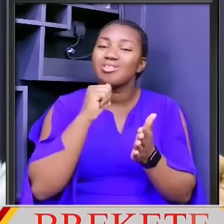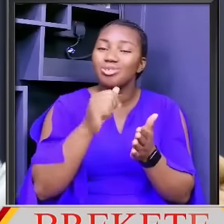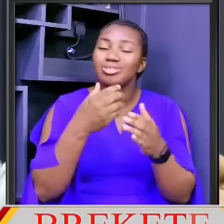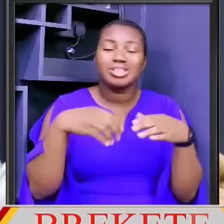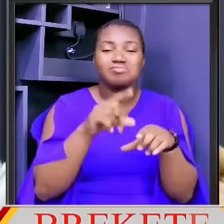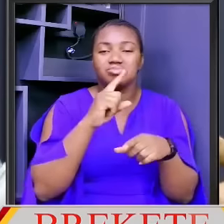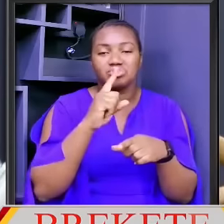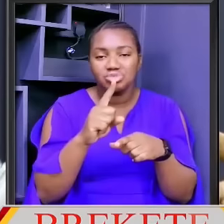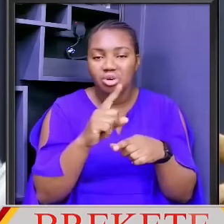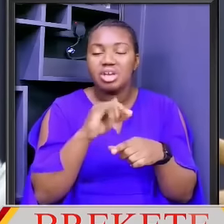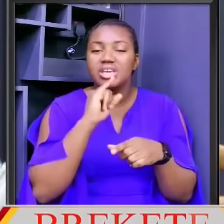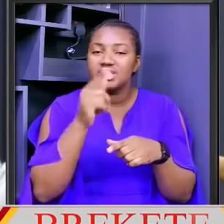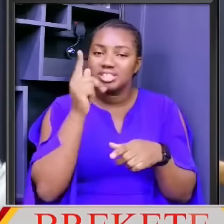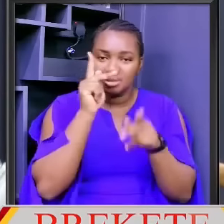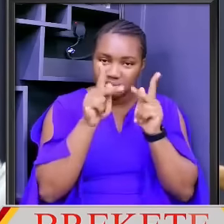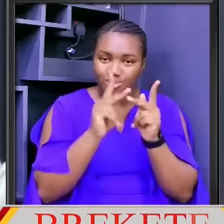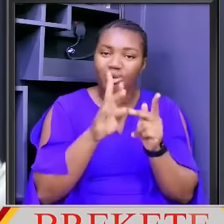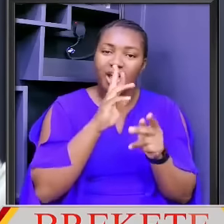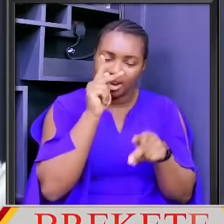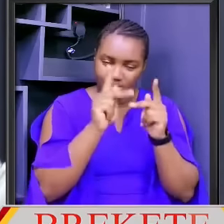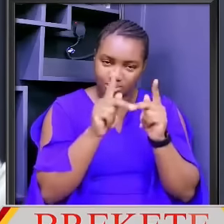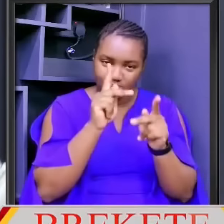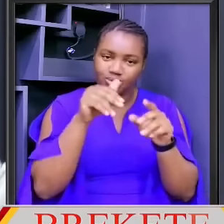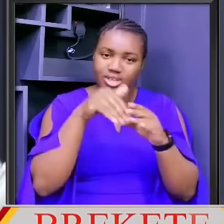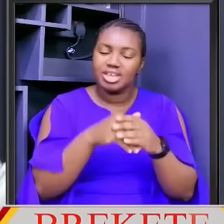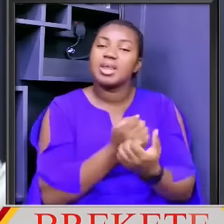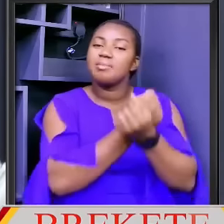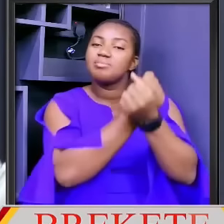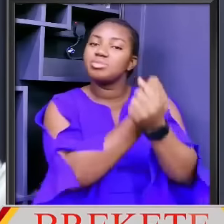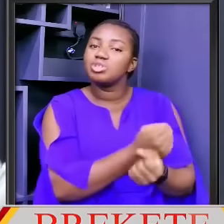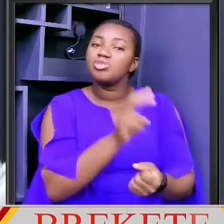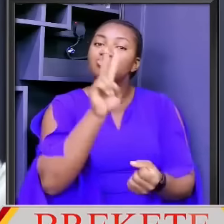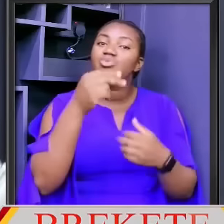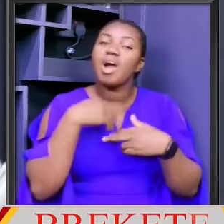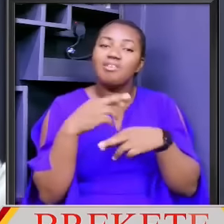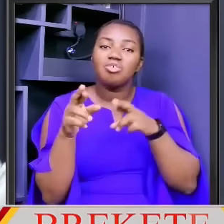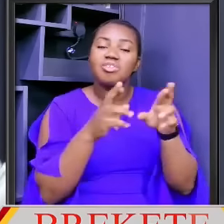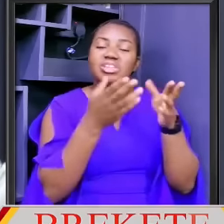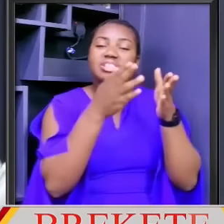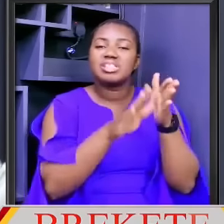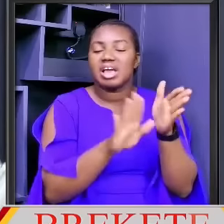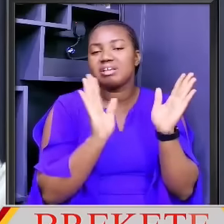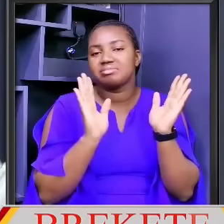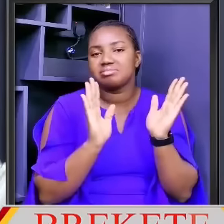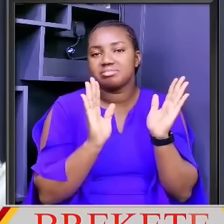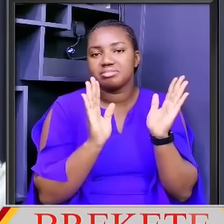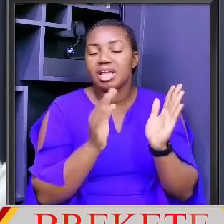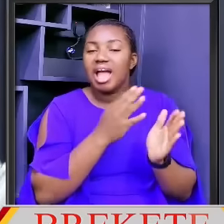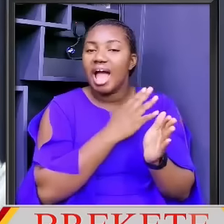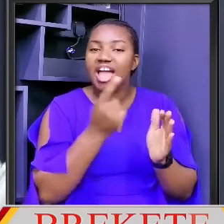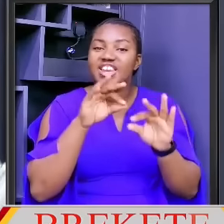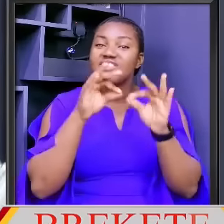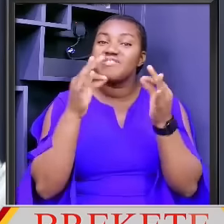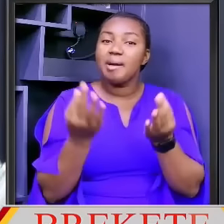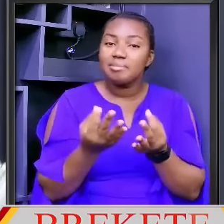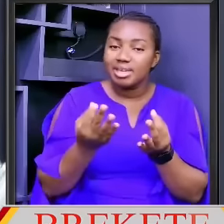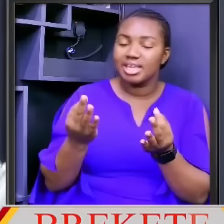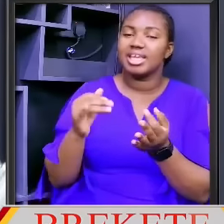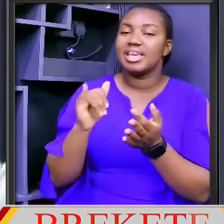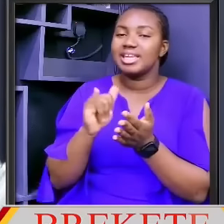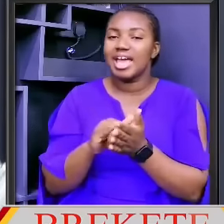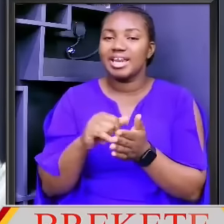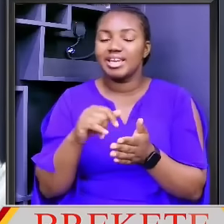he give the cow now then they prison two don't already die according to the man and the family where they go carry